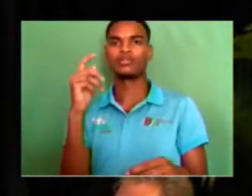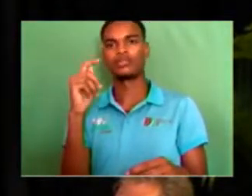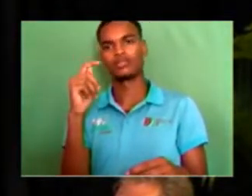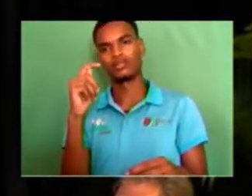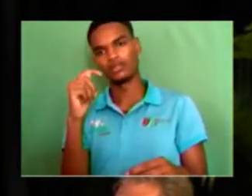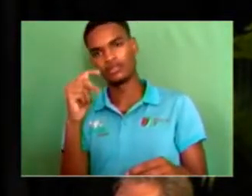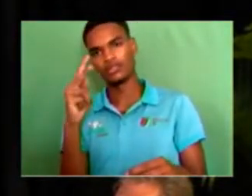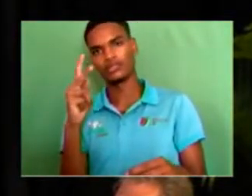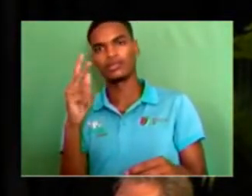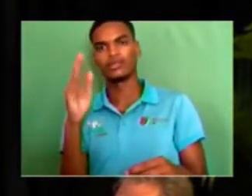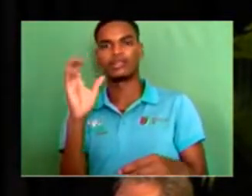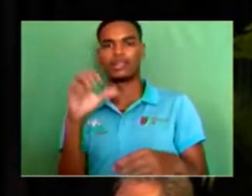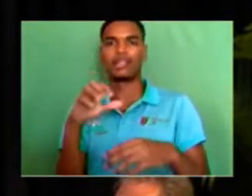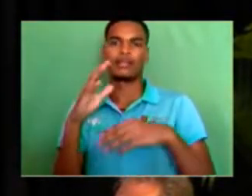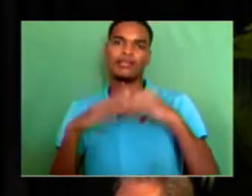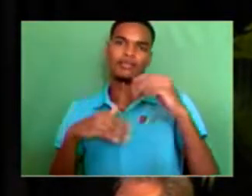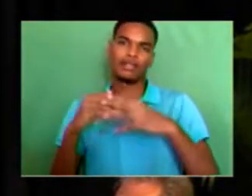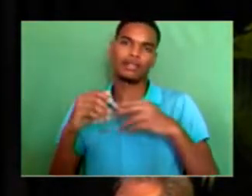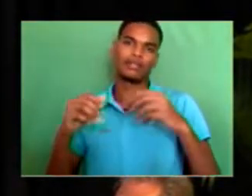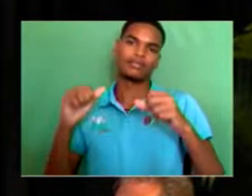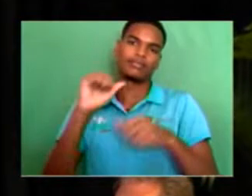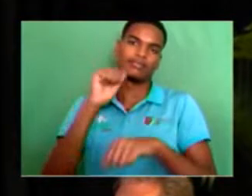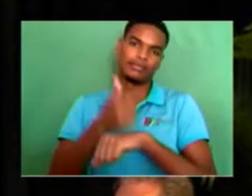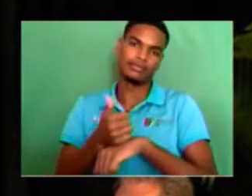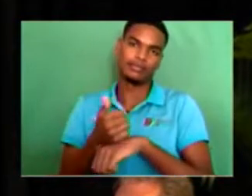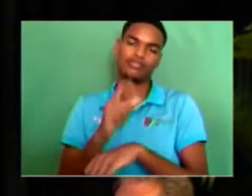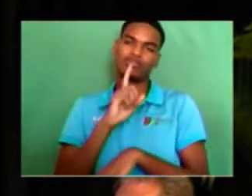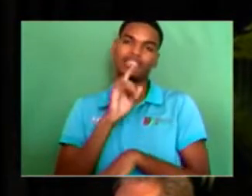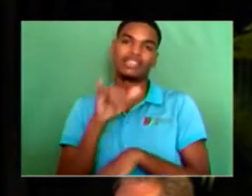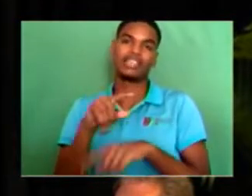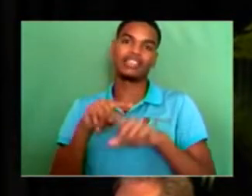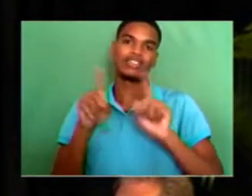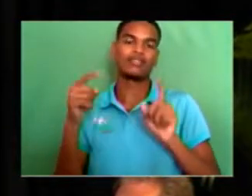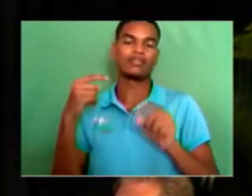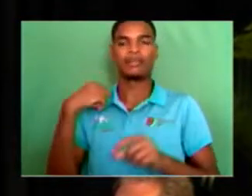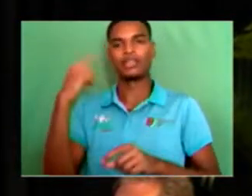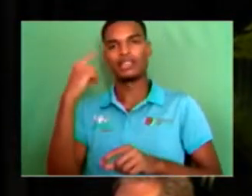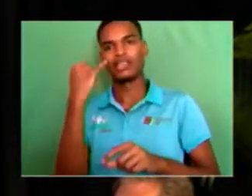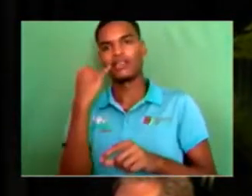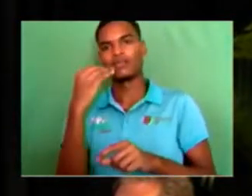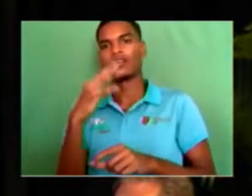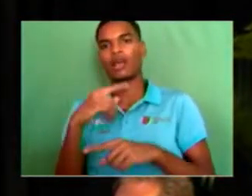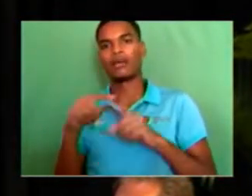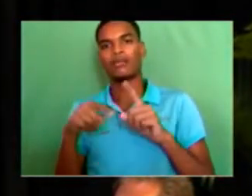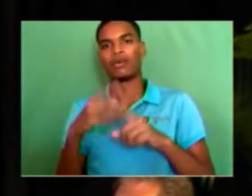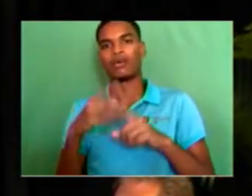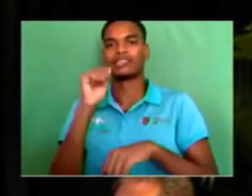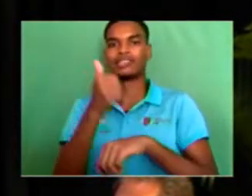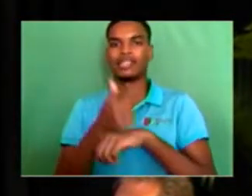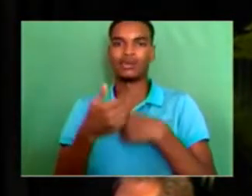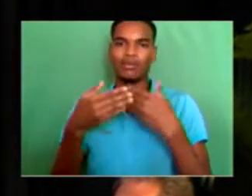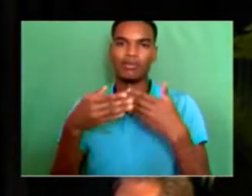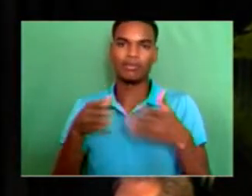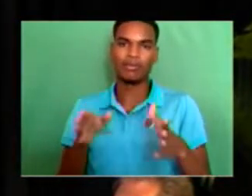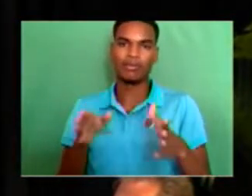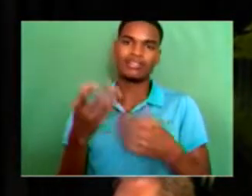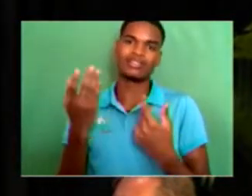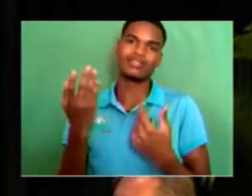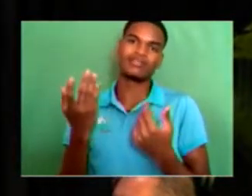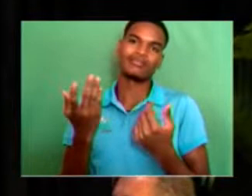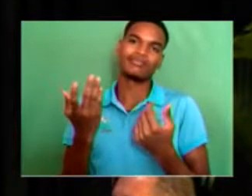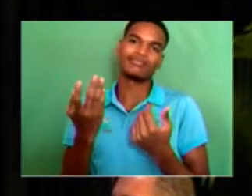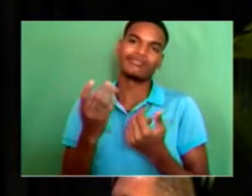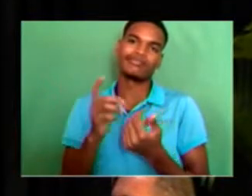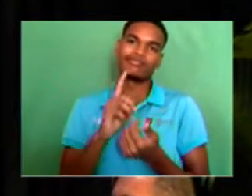built, and that's a cycle that's different. I think if we're talking about a set-top box that is basically, there are